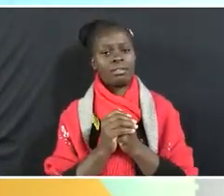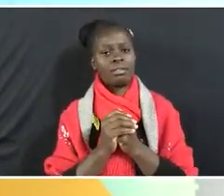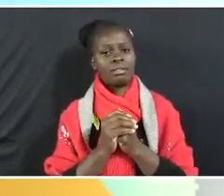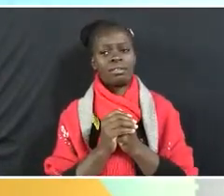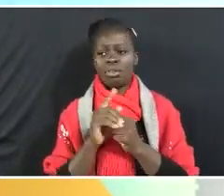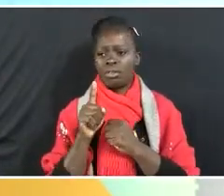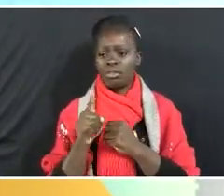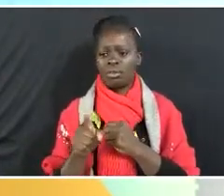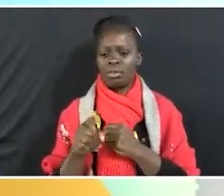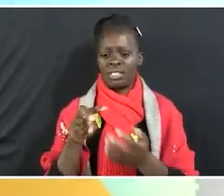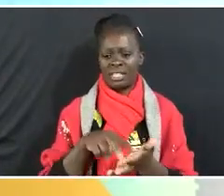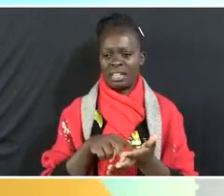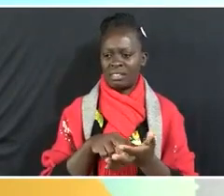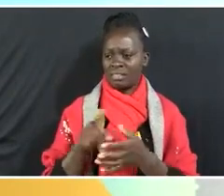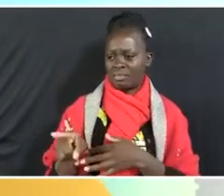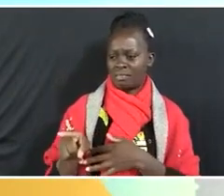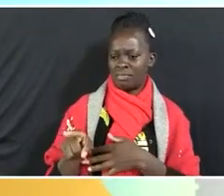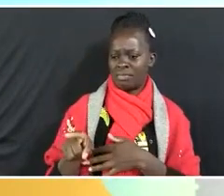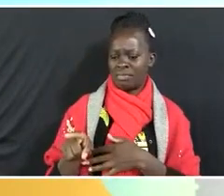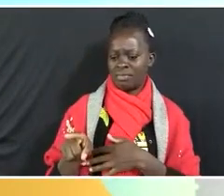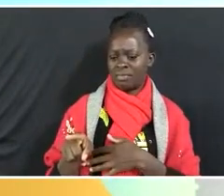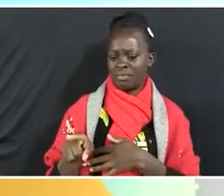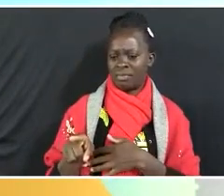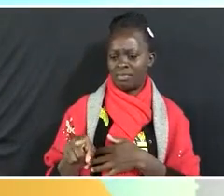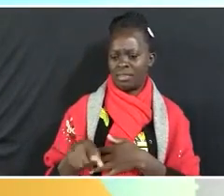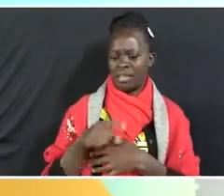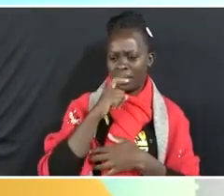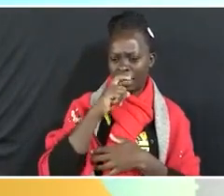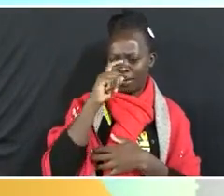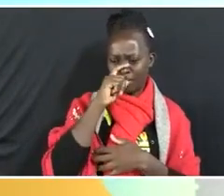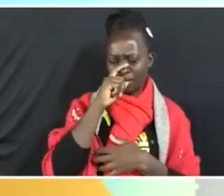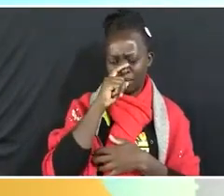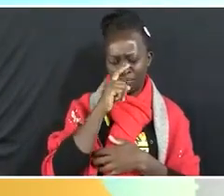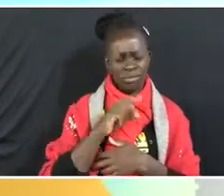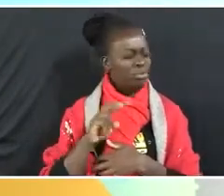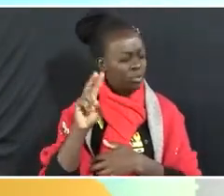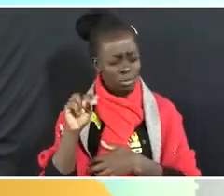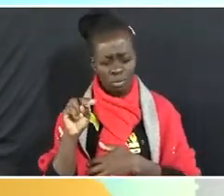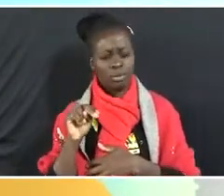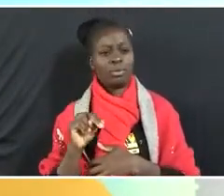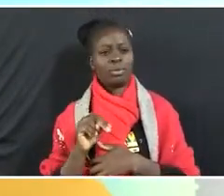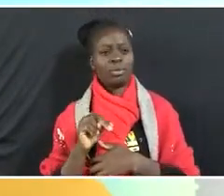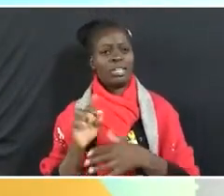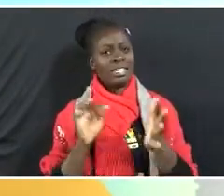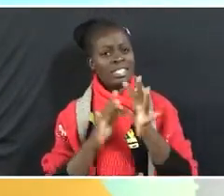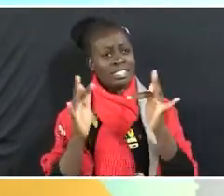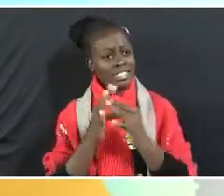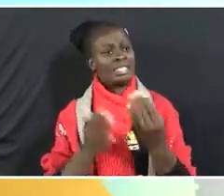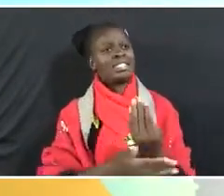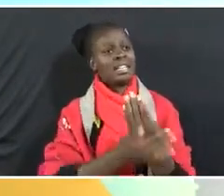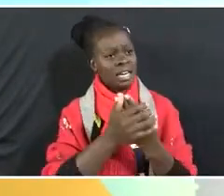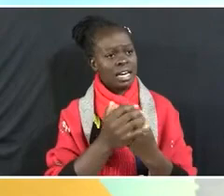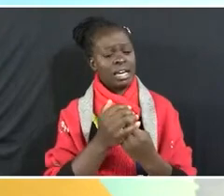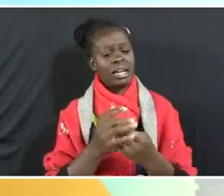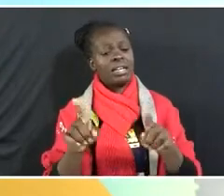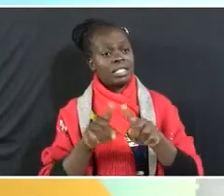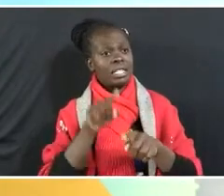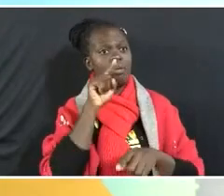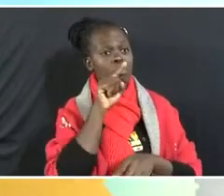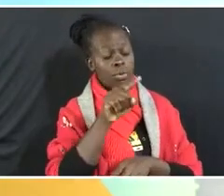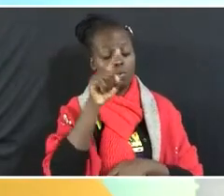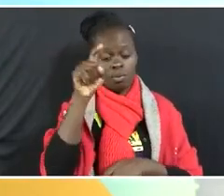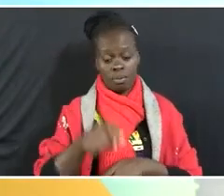You can't stand and say, "I don't care." Jesus cares about that soul that has come to church. So handle with